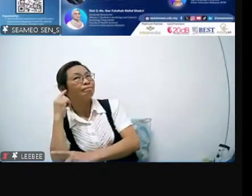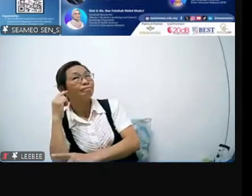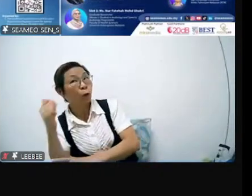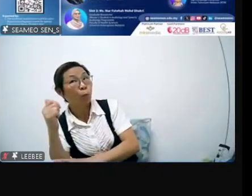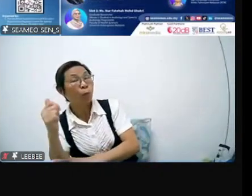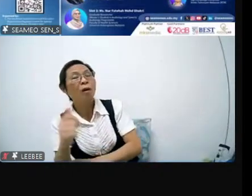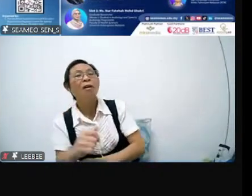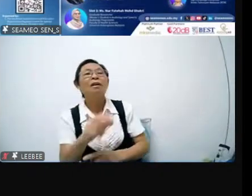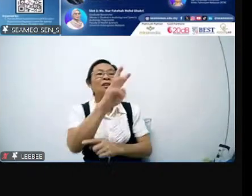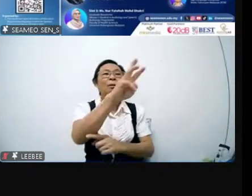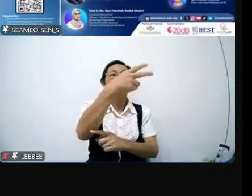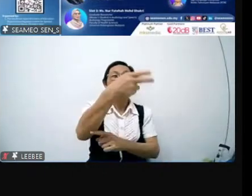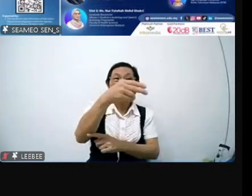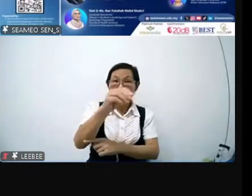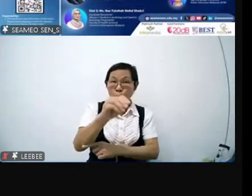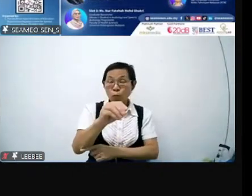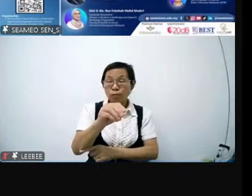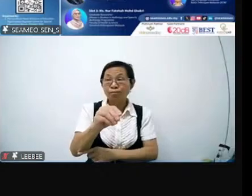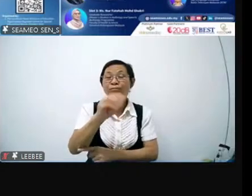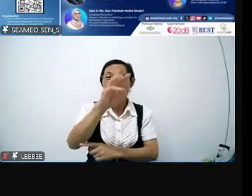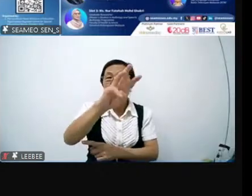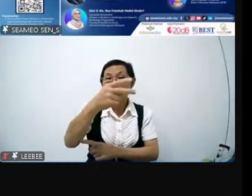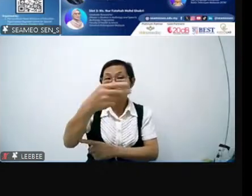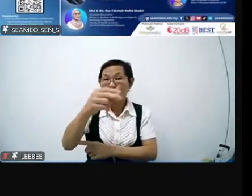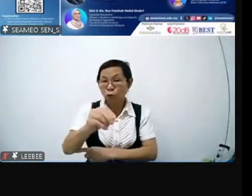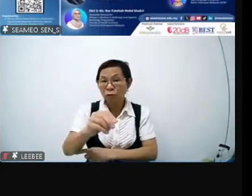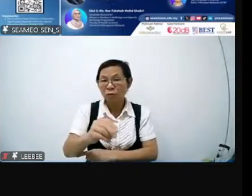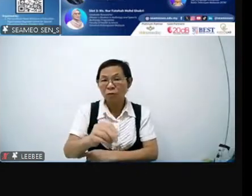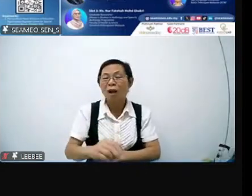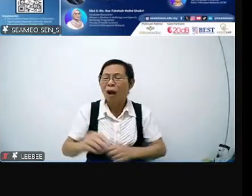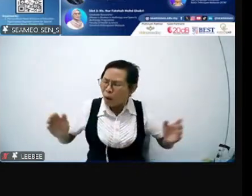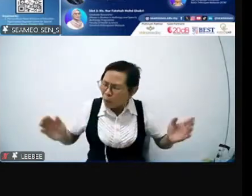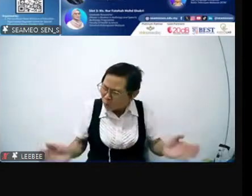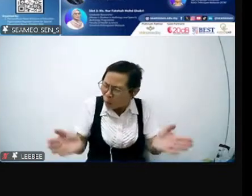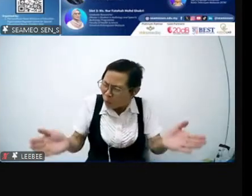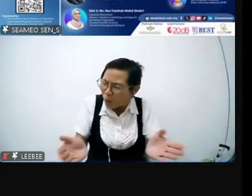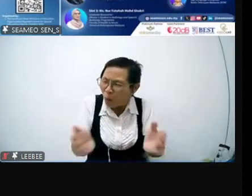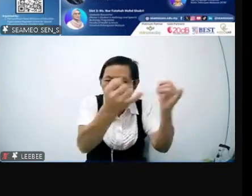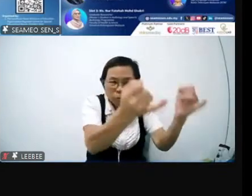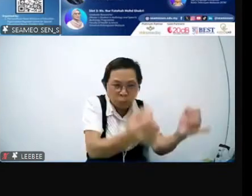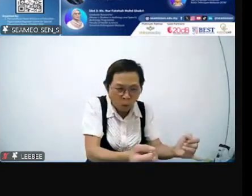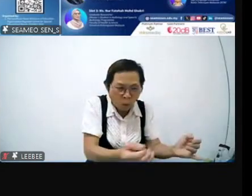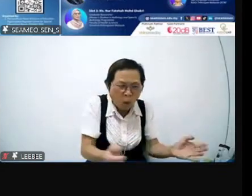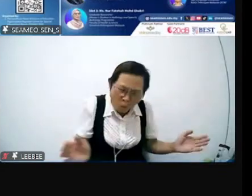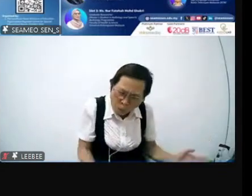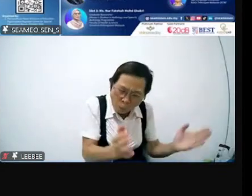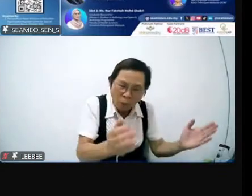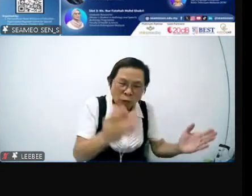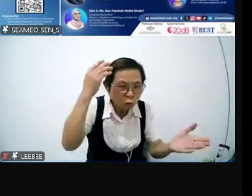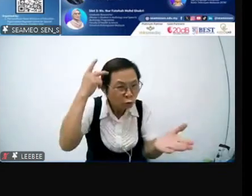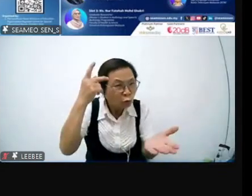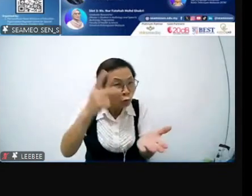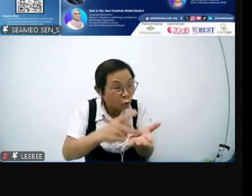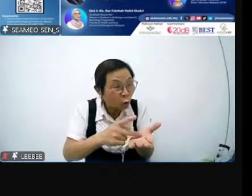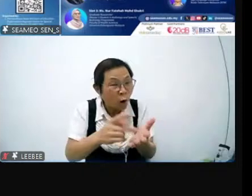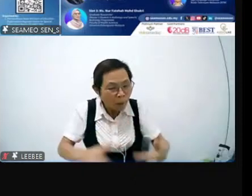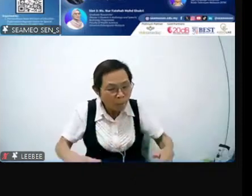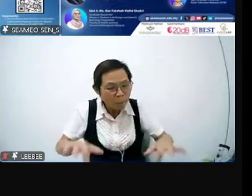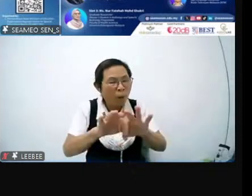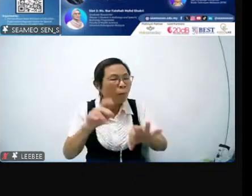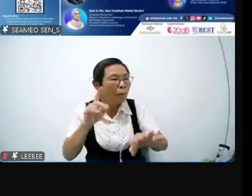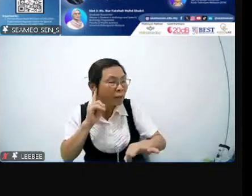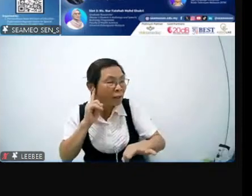to WHO, by encouraging individuals to recognize the importance of ear and hearing